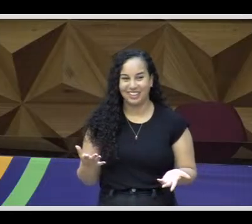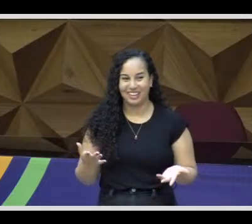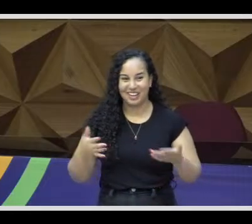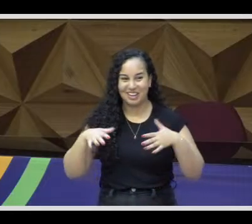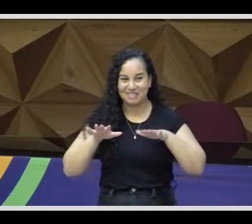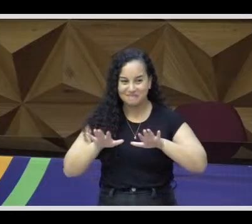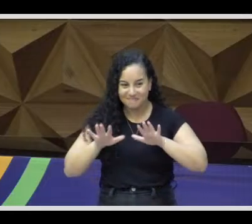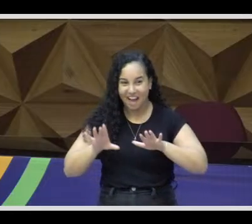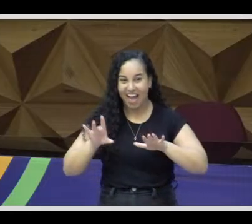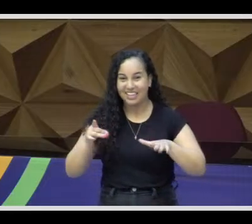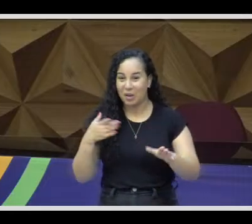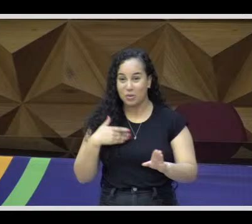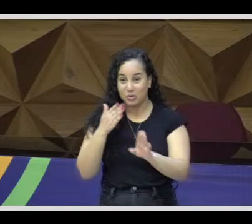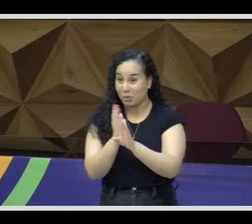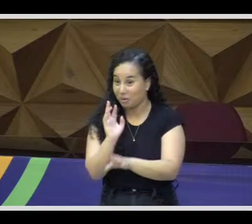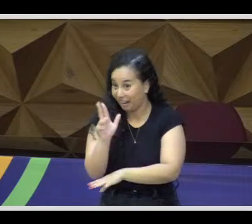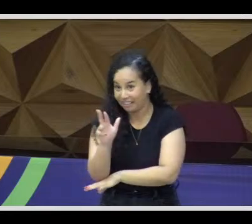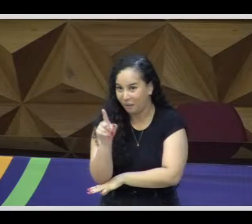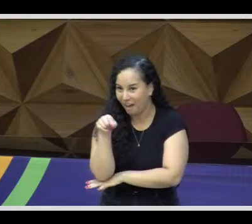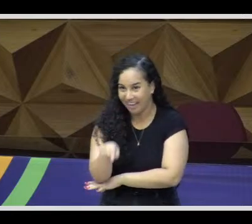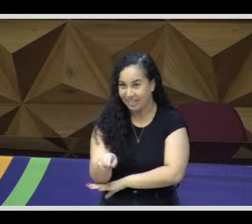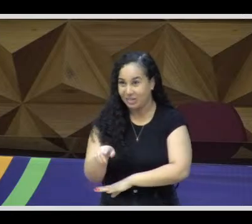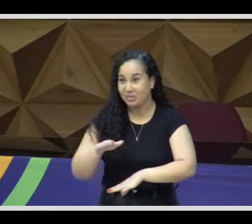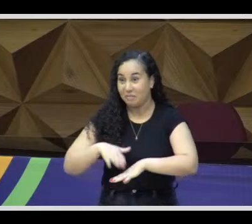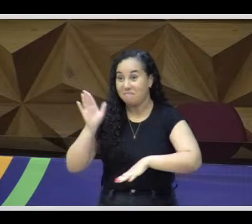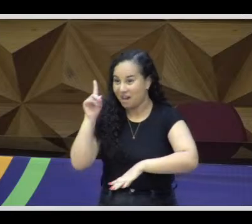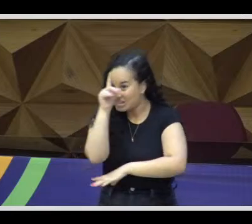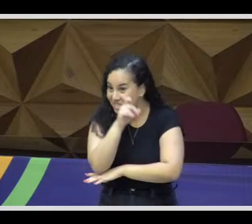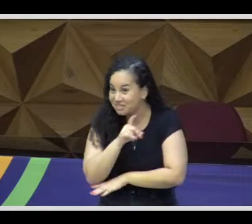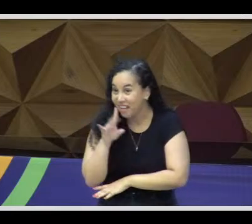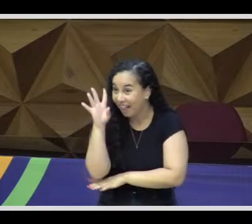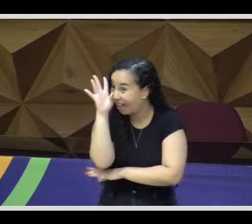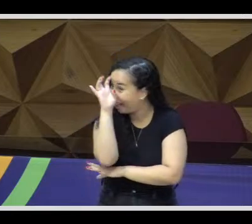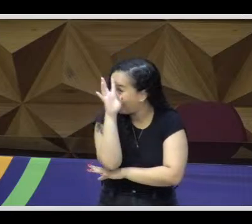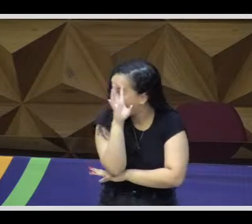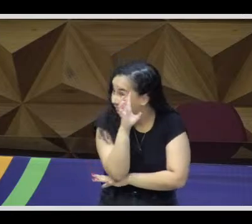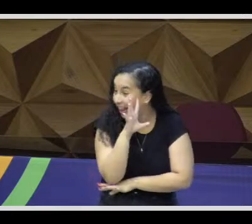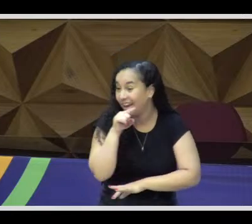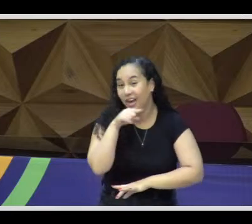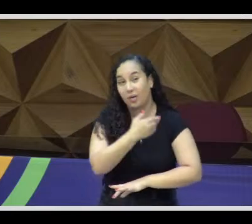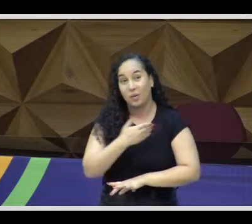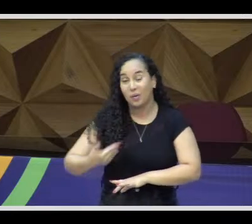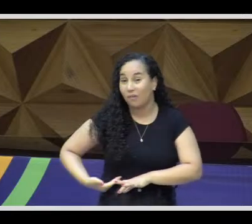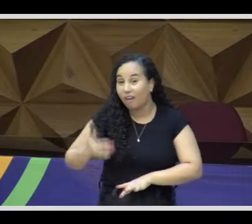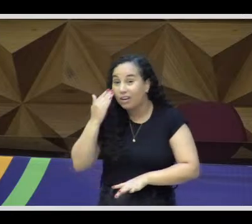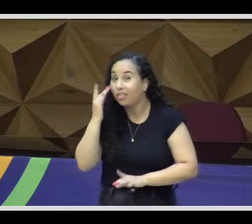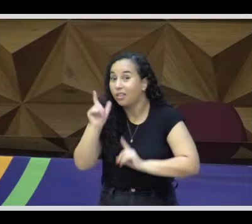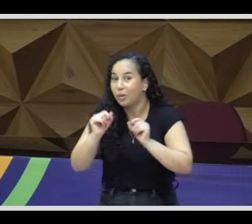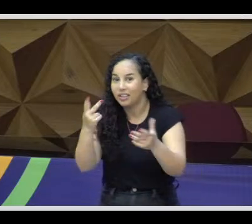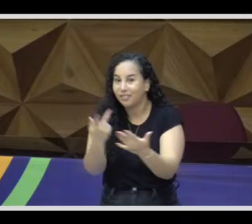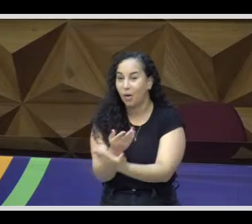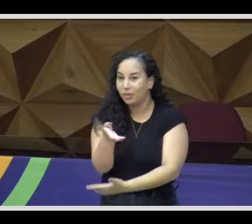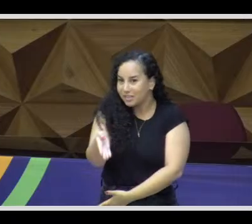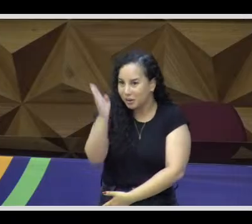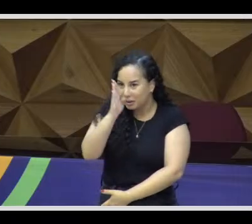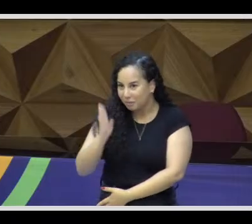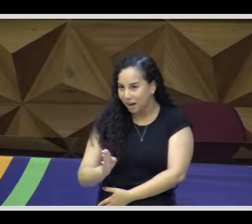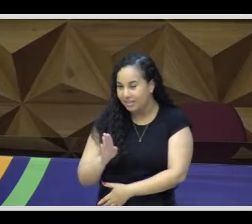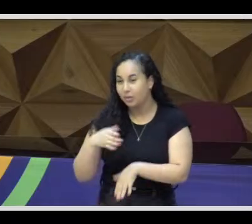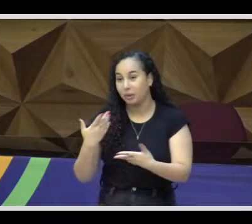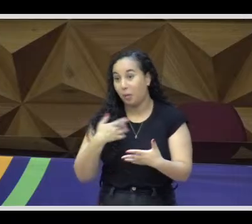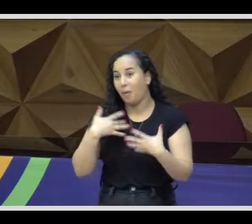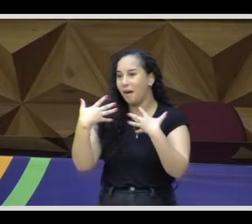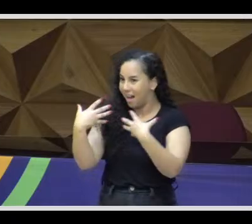then I discovered that not. Harder than that is to help the government to understand what was going on in Brazil. So yes, I accepted